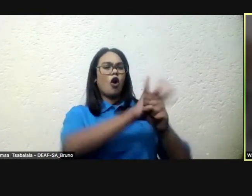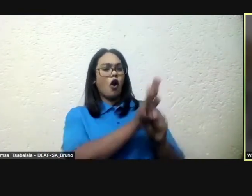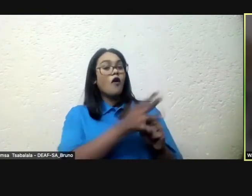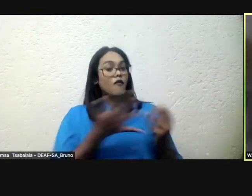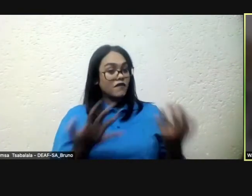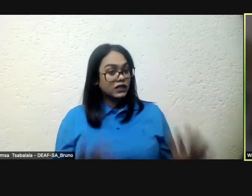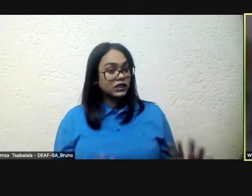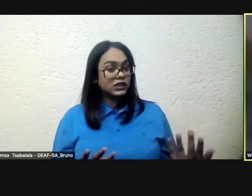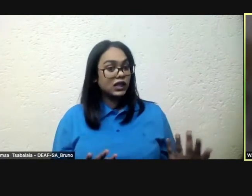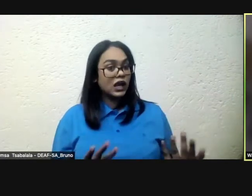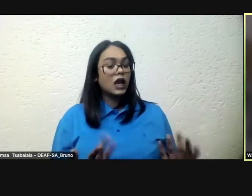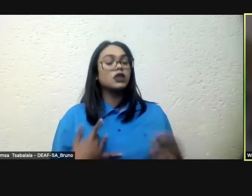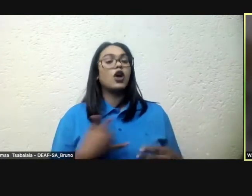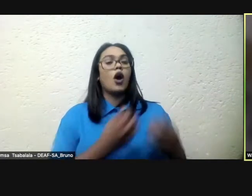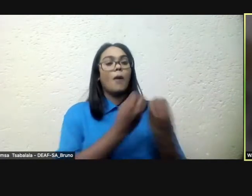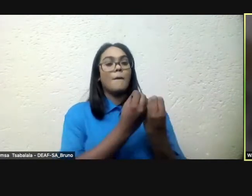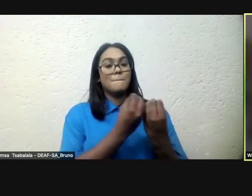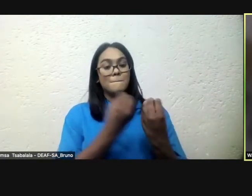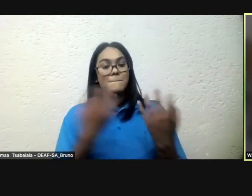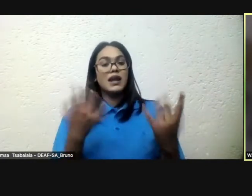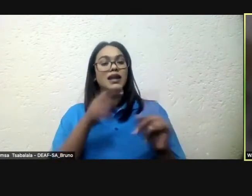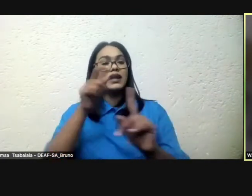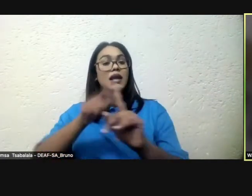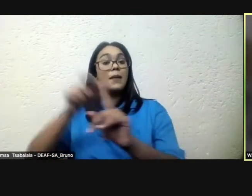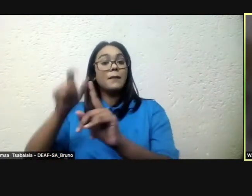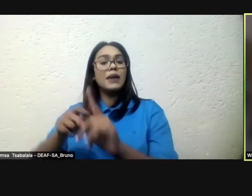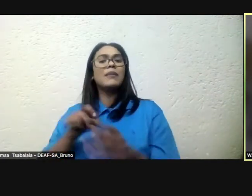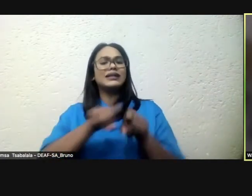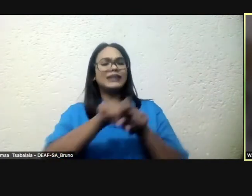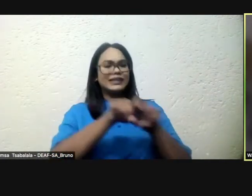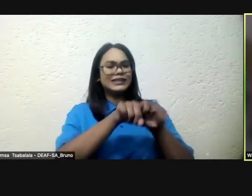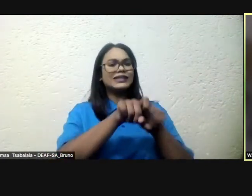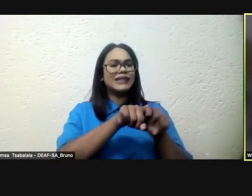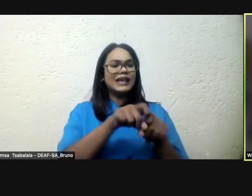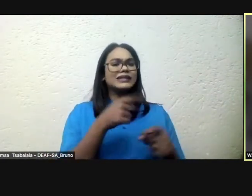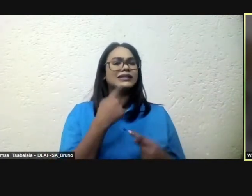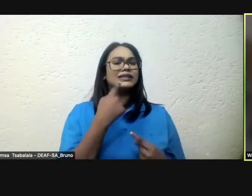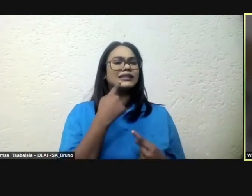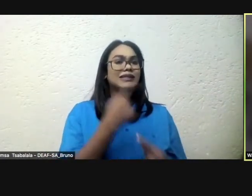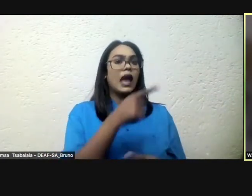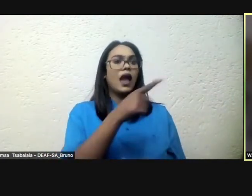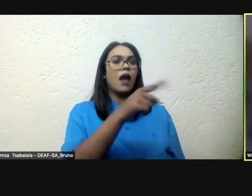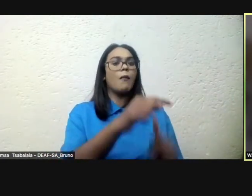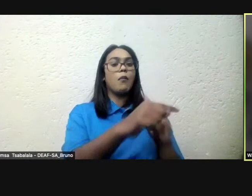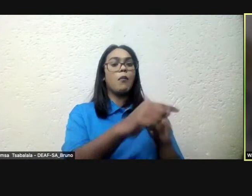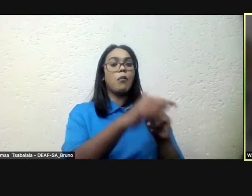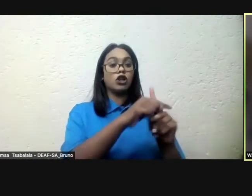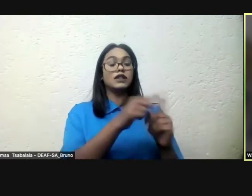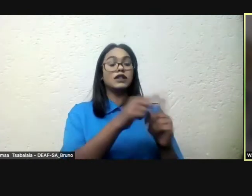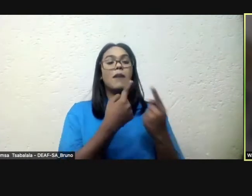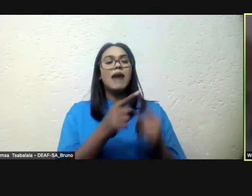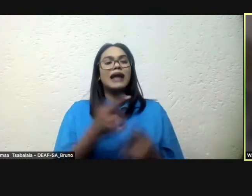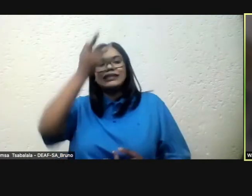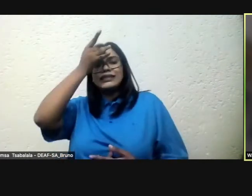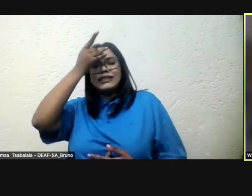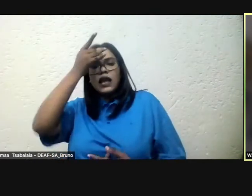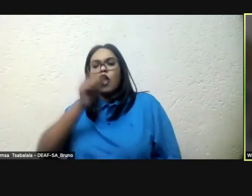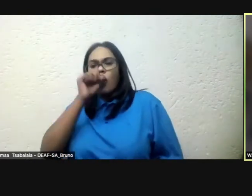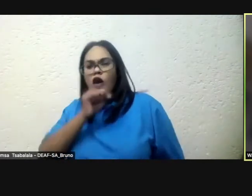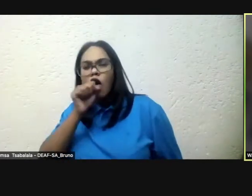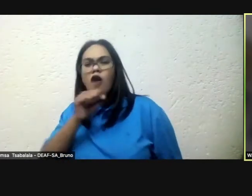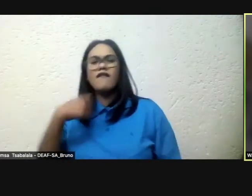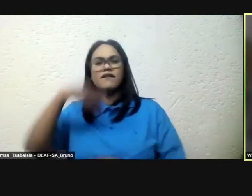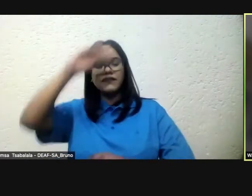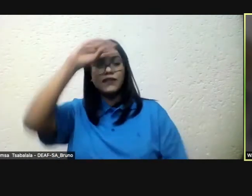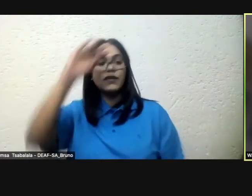patients who will test positive, but they not necessarily have COVID symptoms. Another reason is that at the early part of the wave,